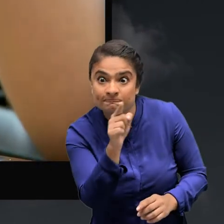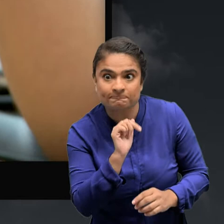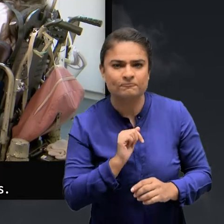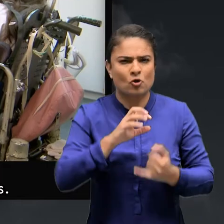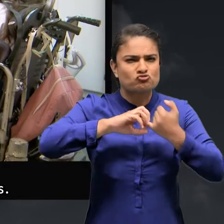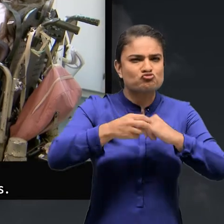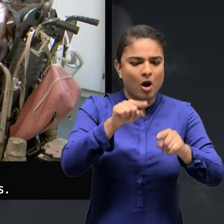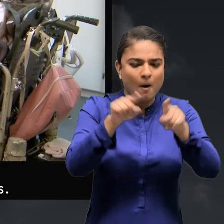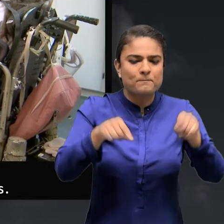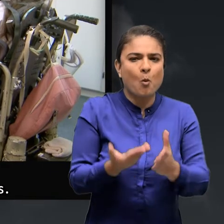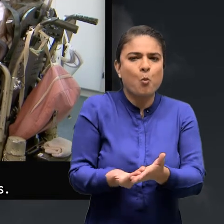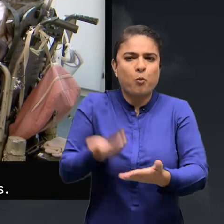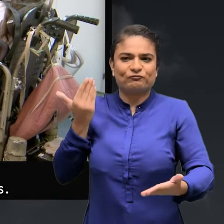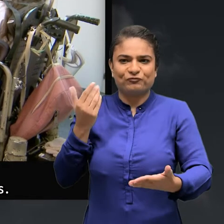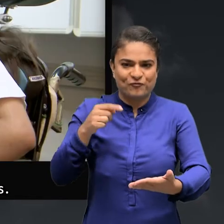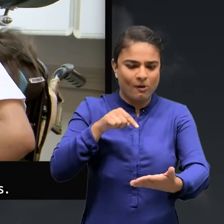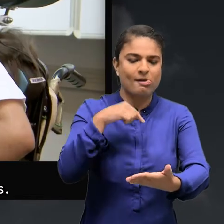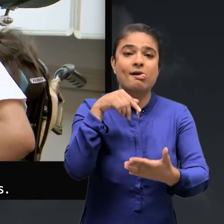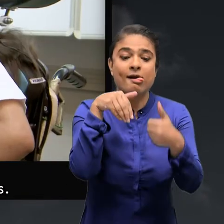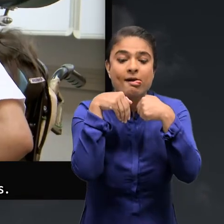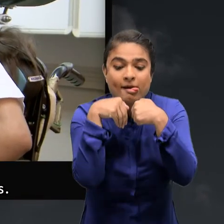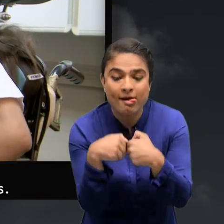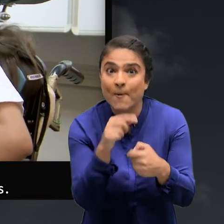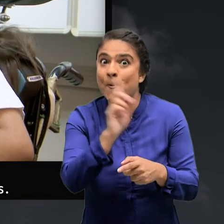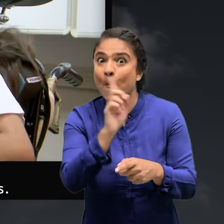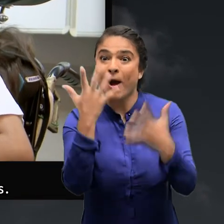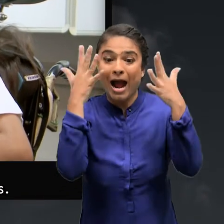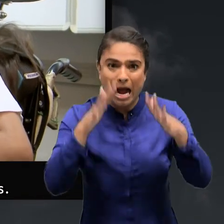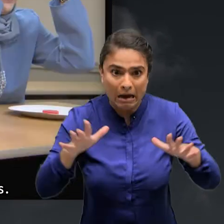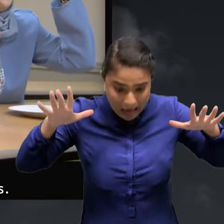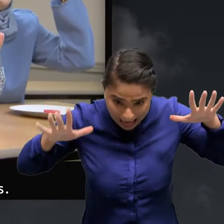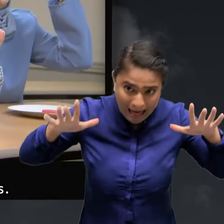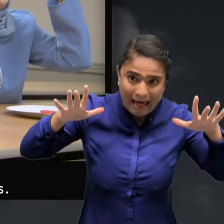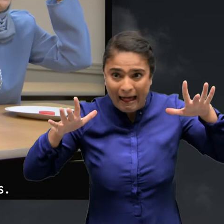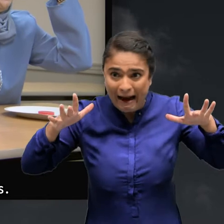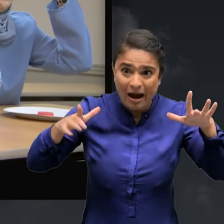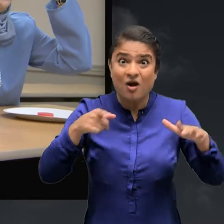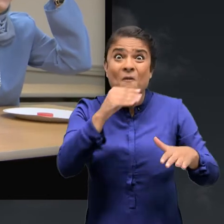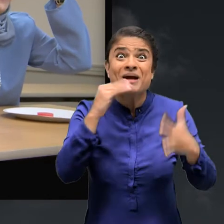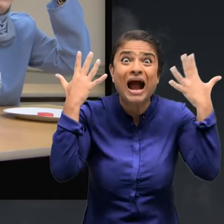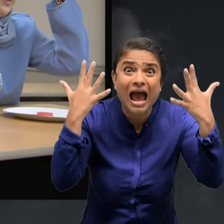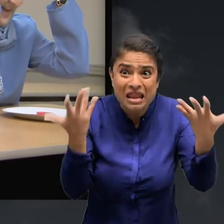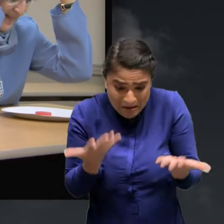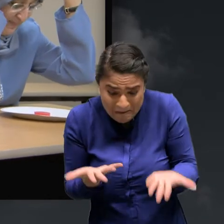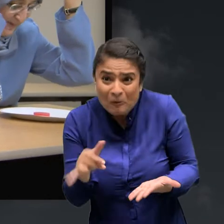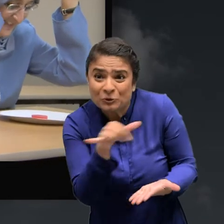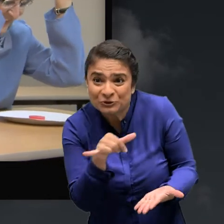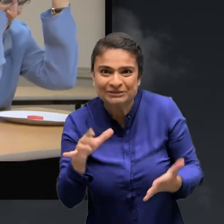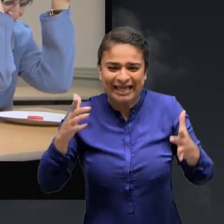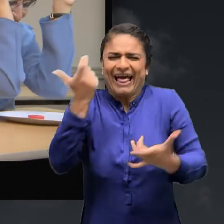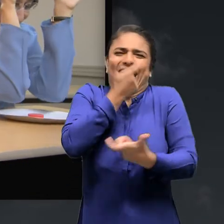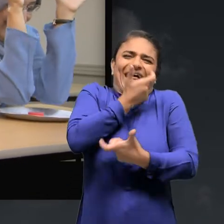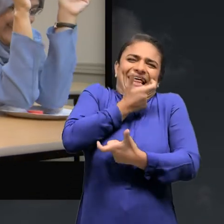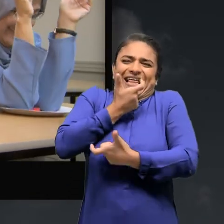cheating, try to get the blocks of the plate without using your hands. You mean hands or elbows?